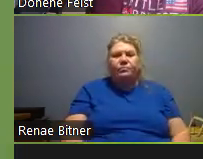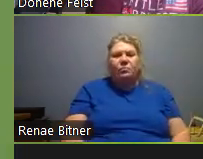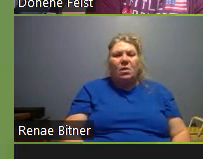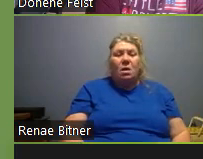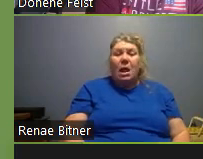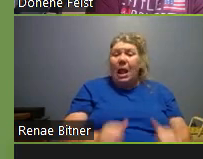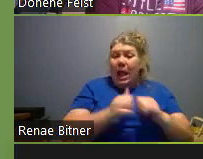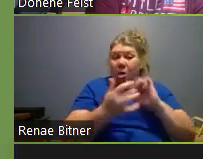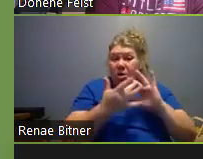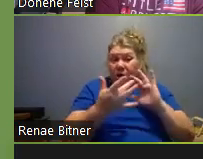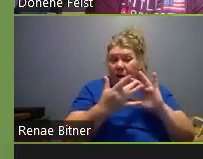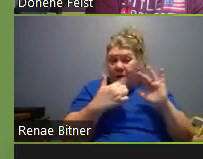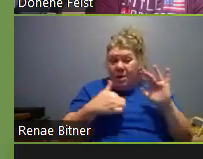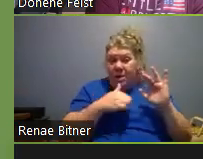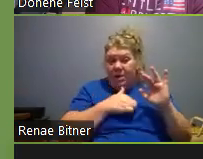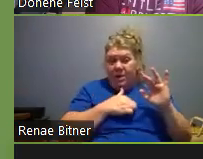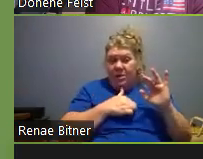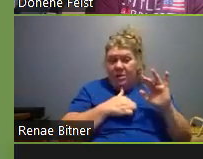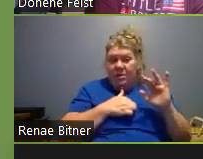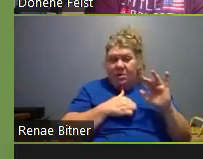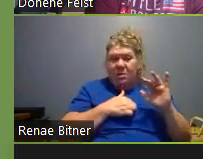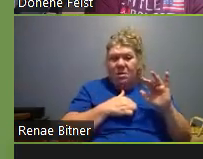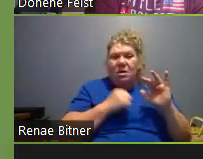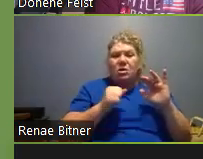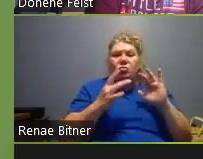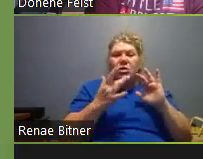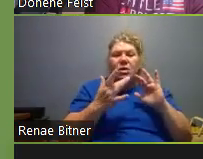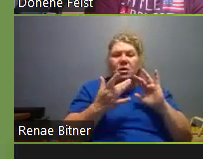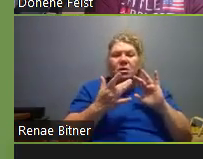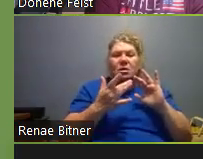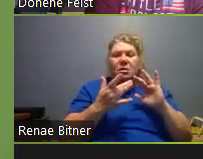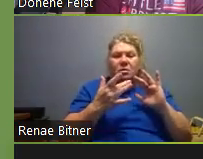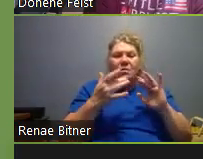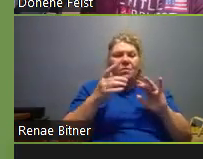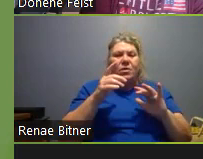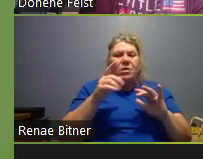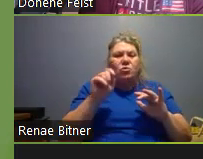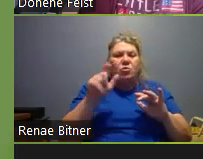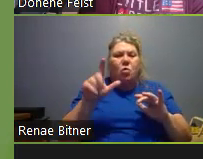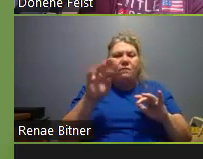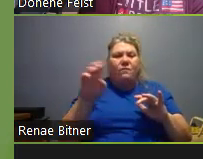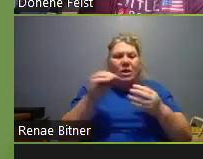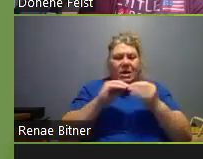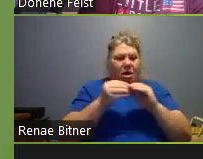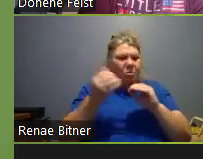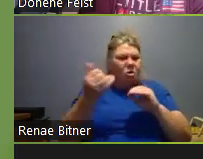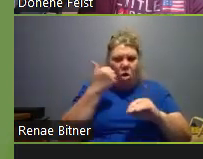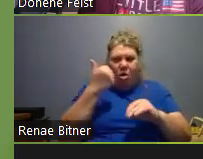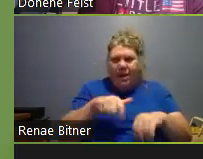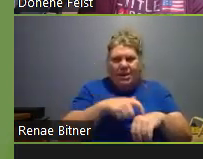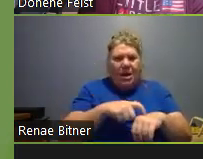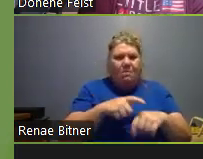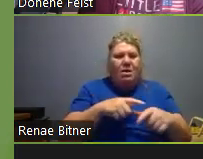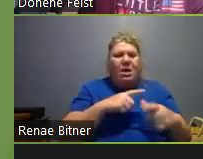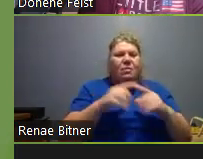how you can contact us is you can call that toll-free number anytime. and then